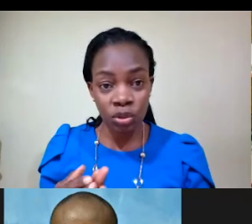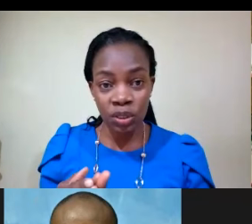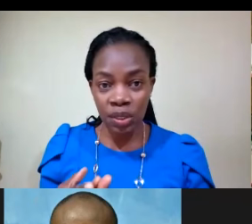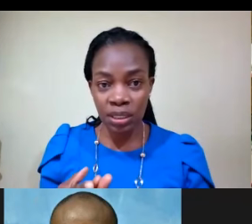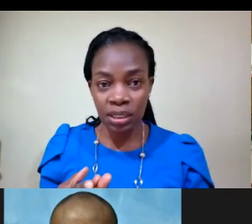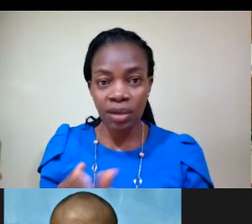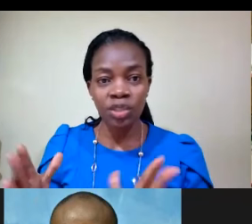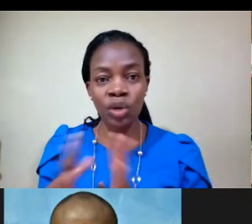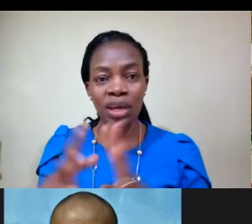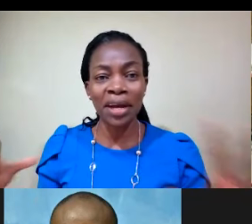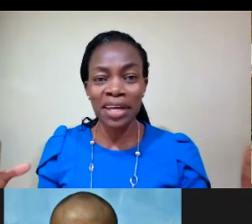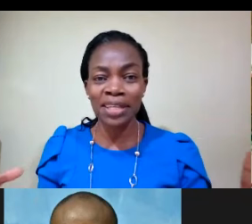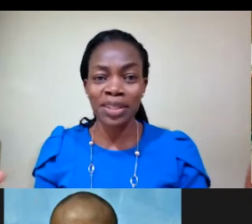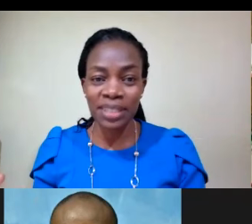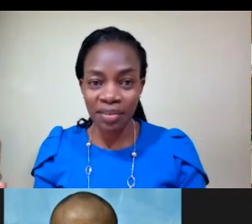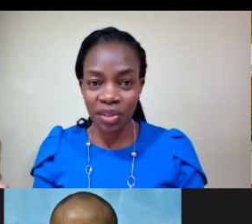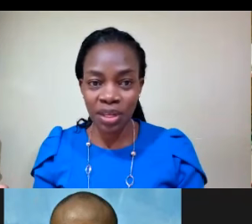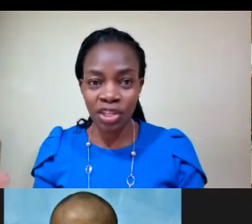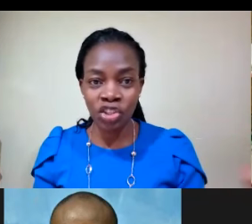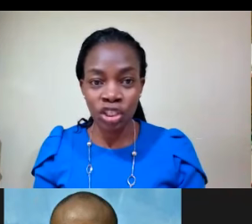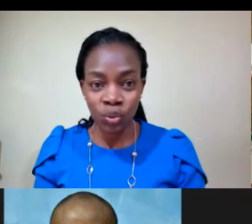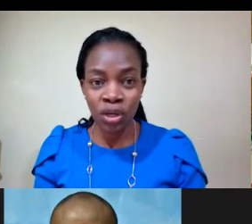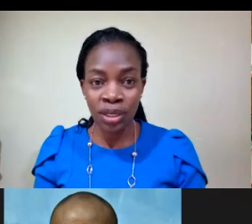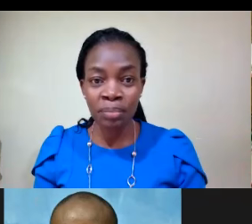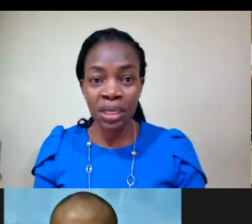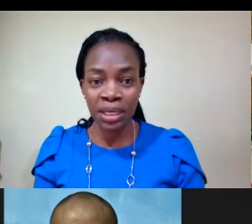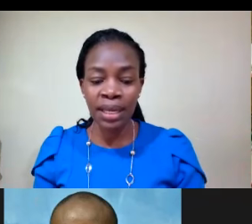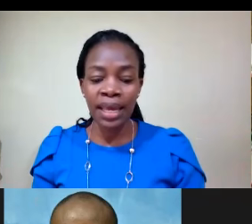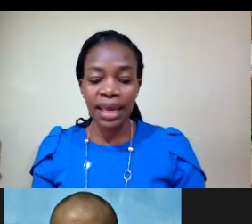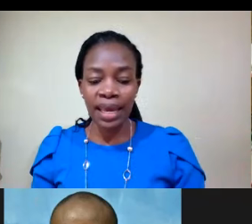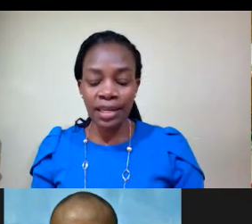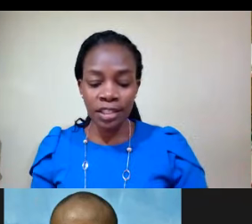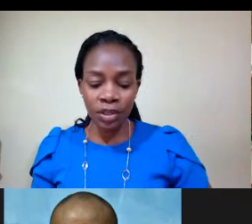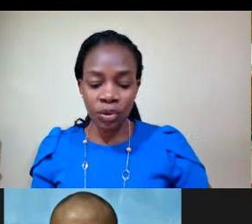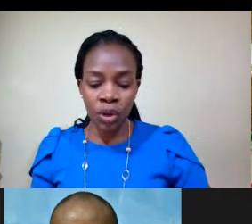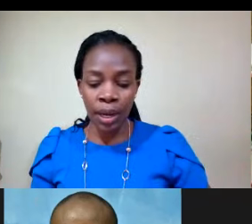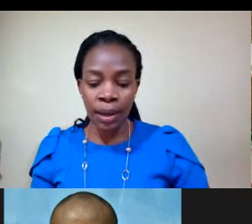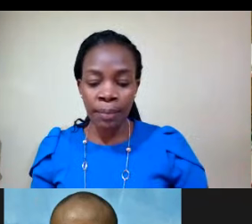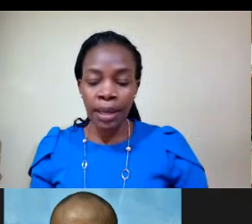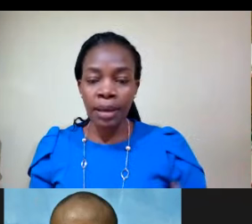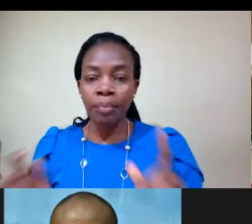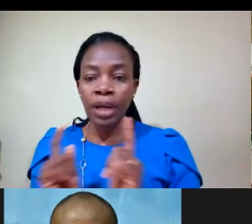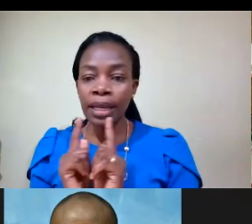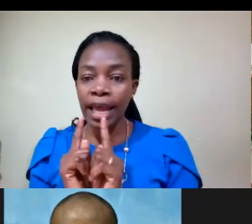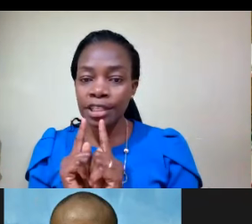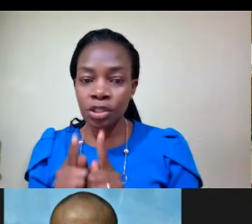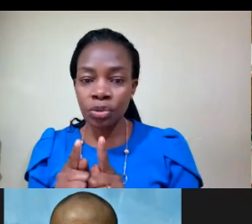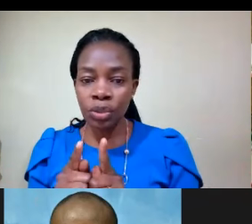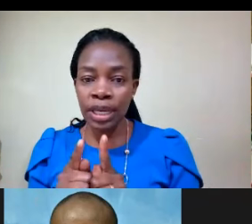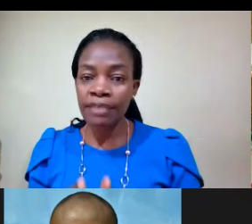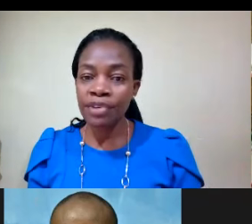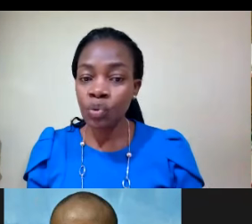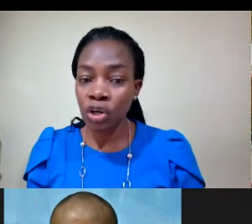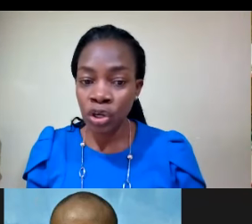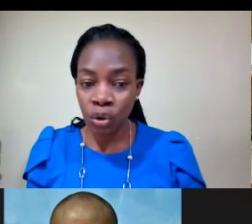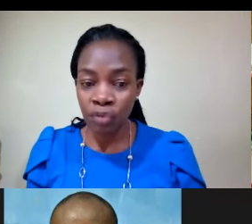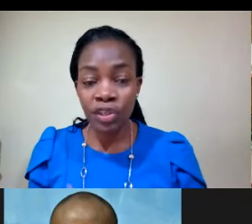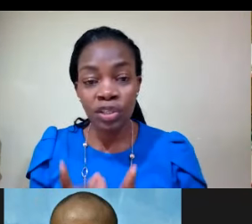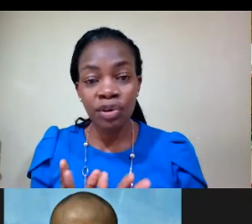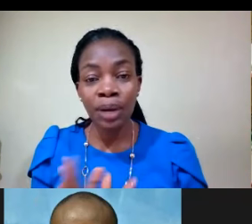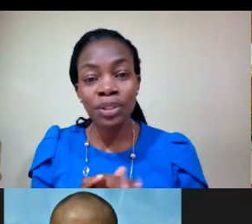part 2 to this because we can't exhaust everything in just one meeting. And so, but I'd like to let